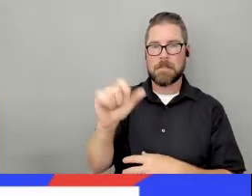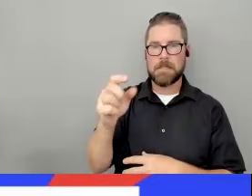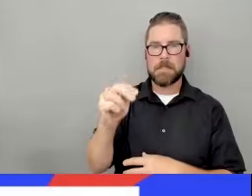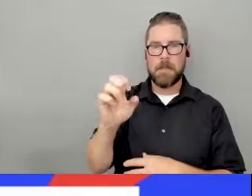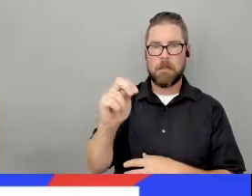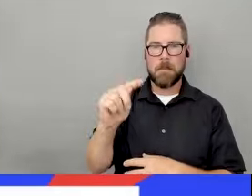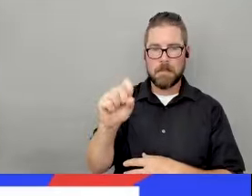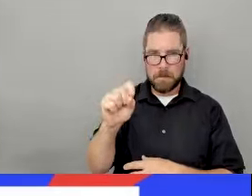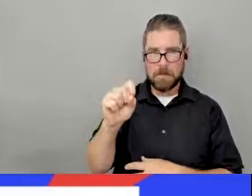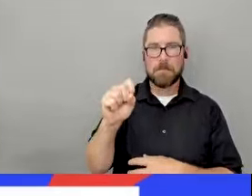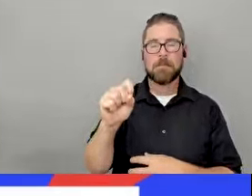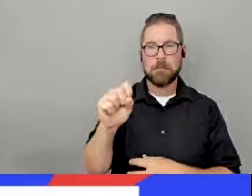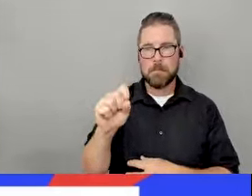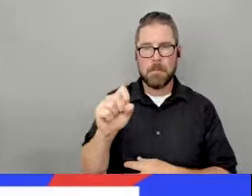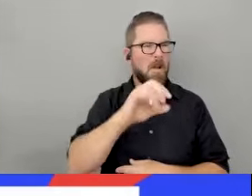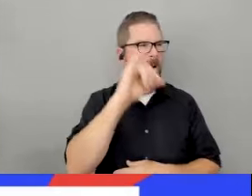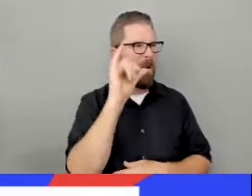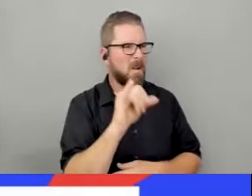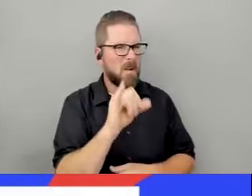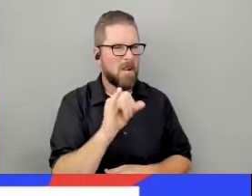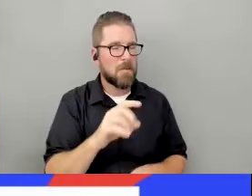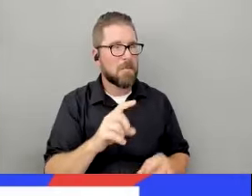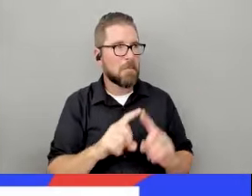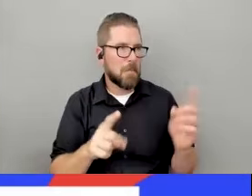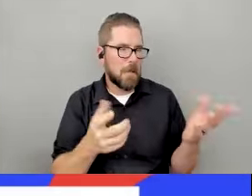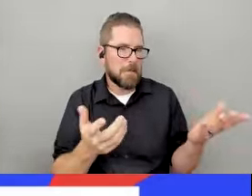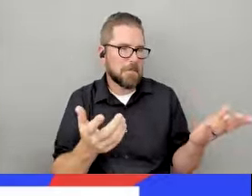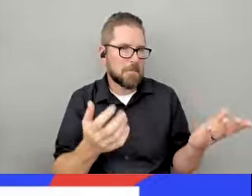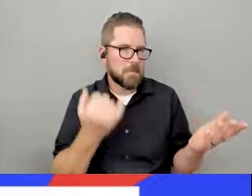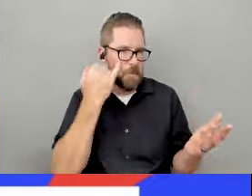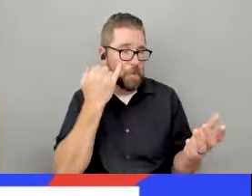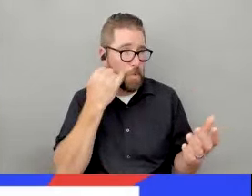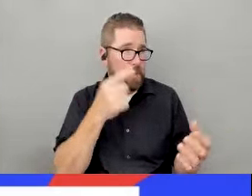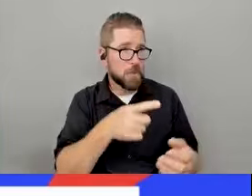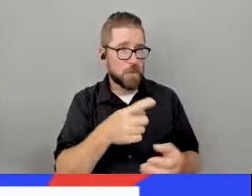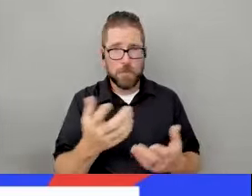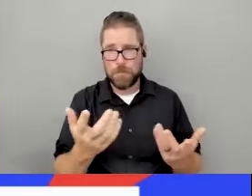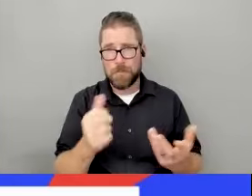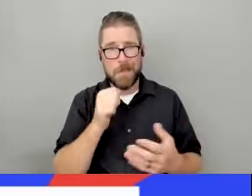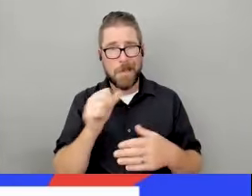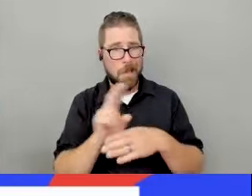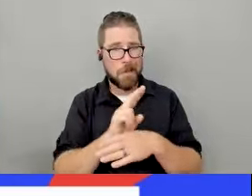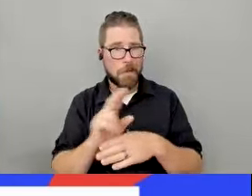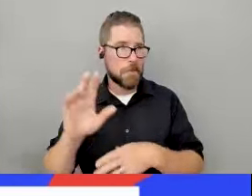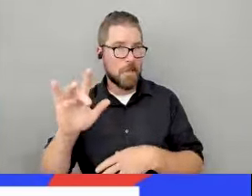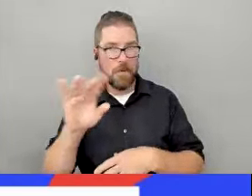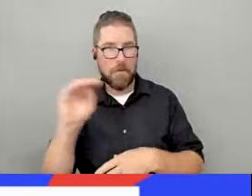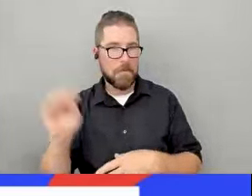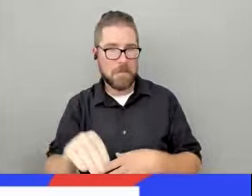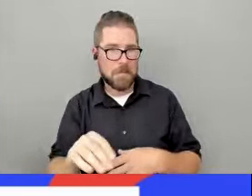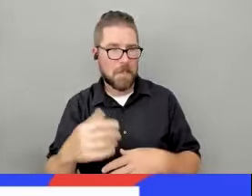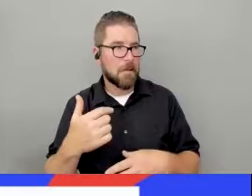But what if you don't use that 25%? Like I don't do the 25 percentages. I just do like, They're still going to be in